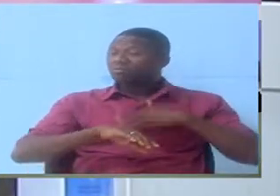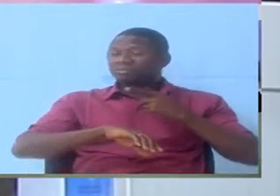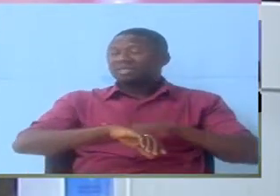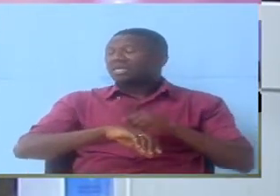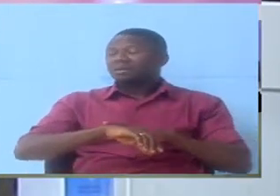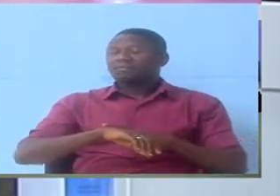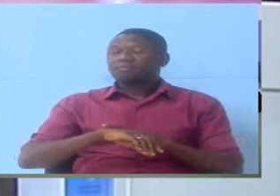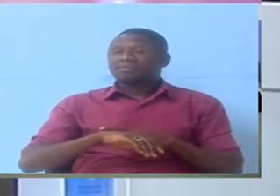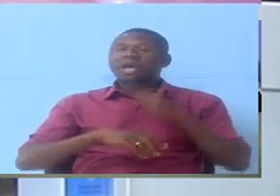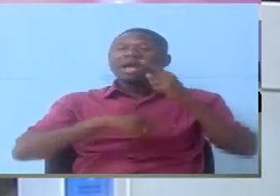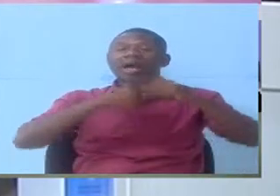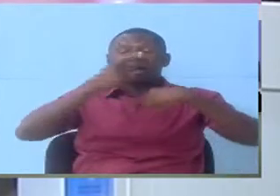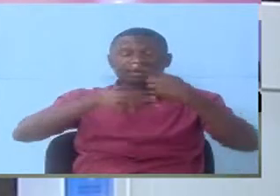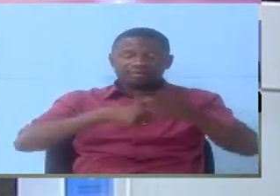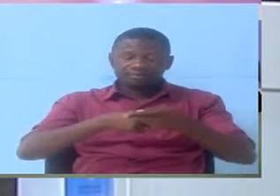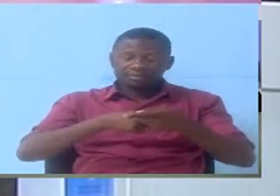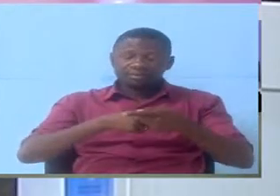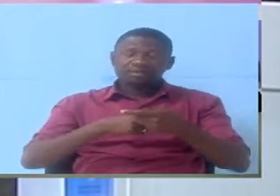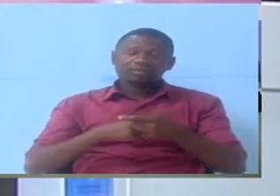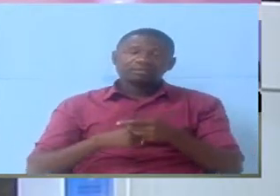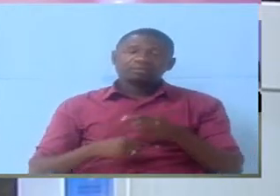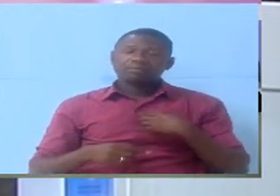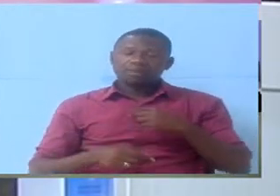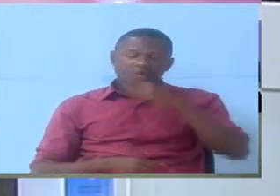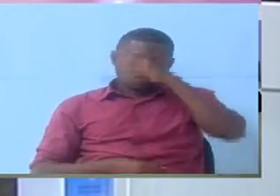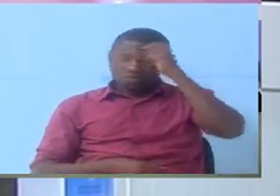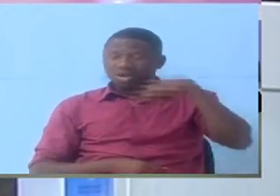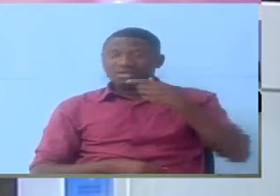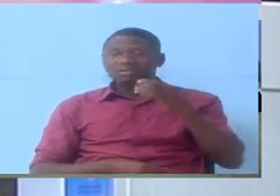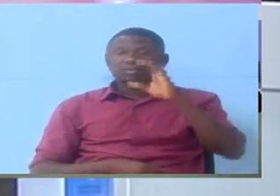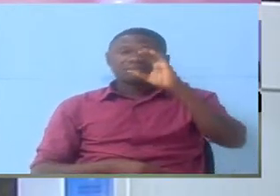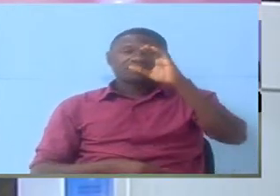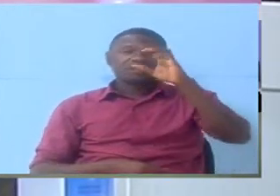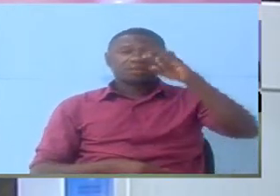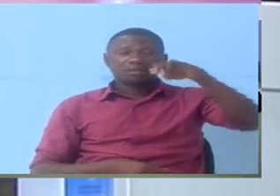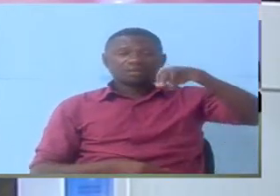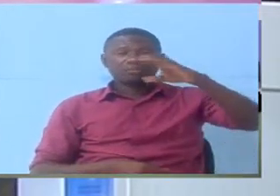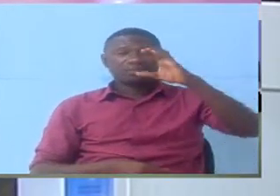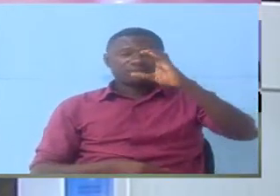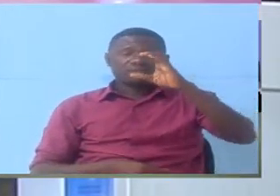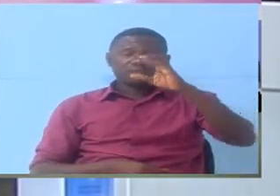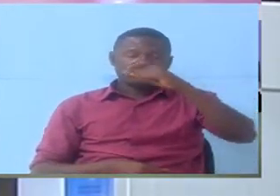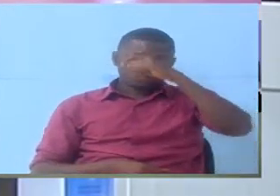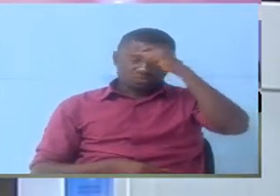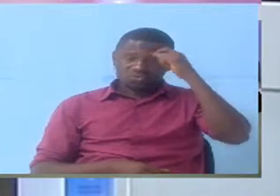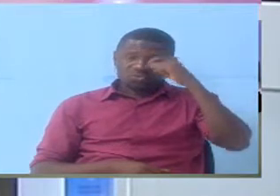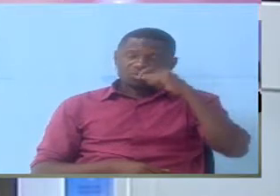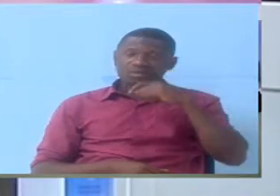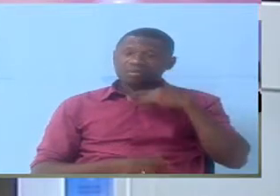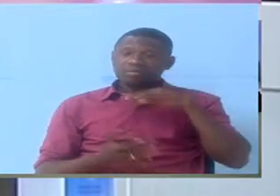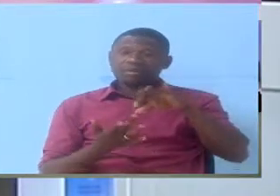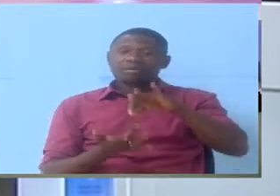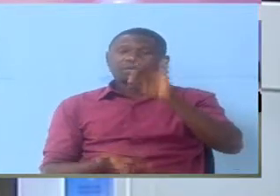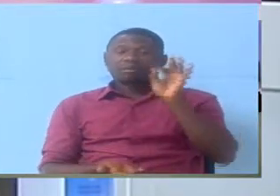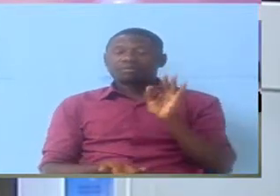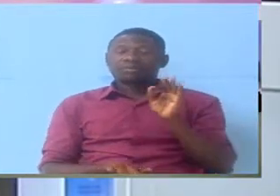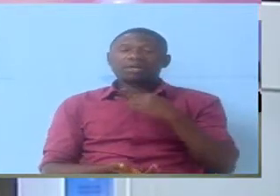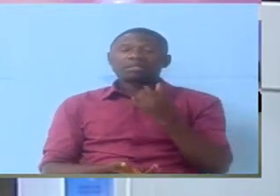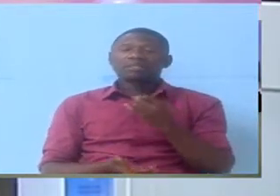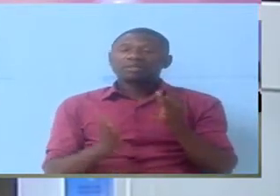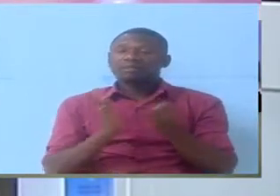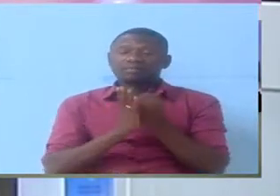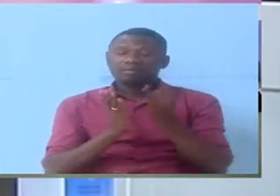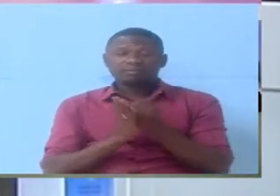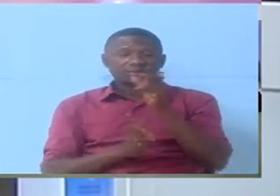that, ya no fango bekela. A CMC. Ntema CMC ala tumomeng. I was nominated as an investigator. Ye